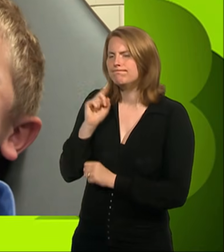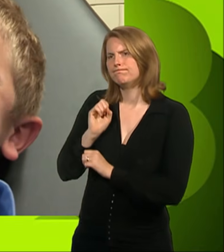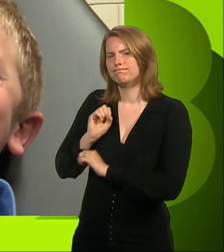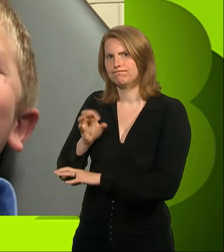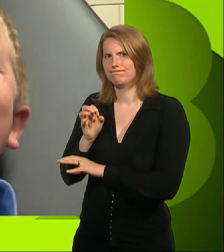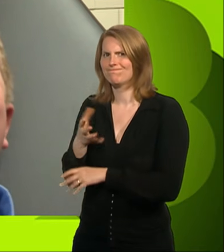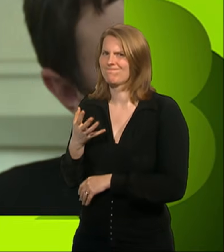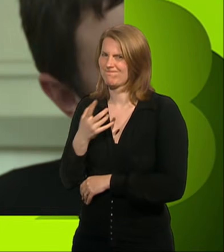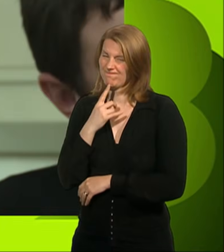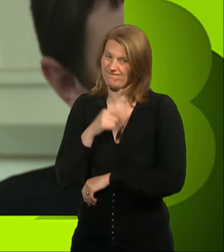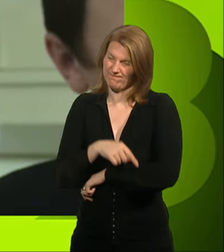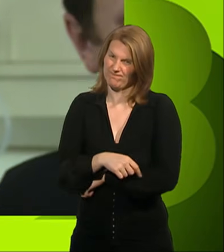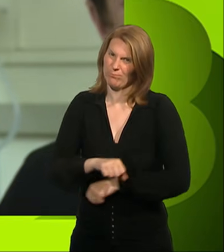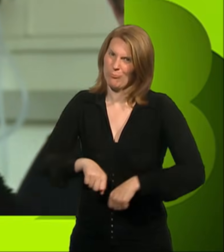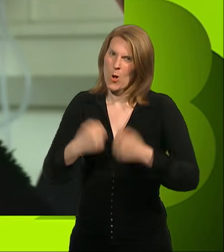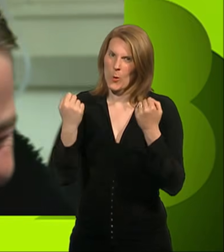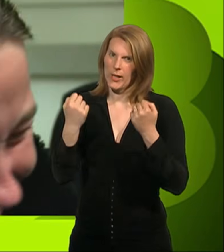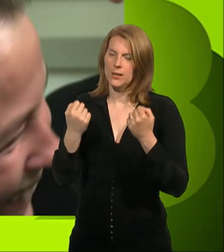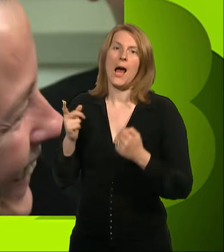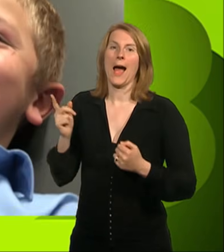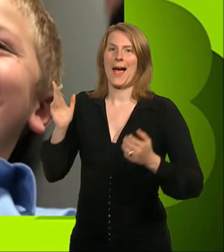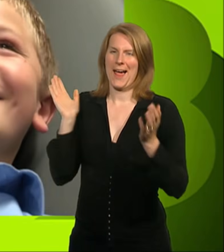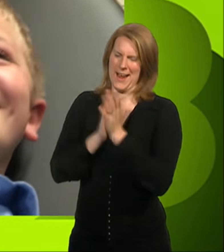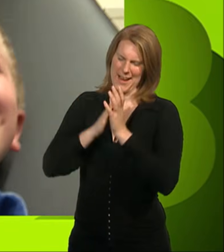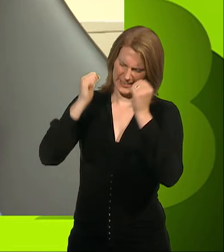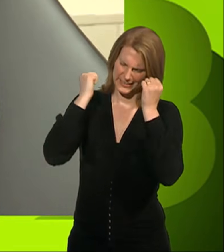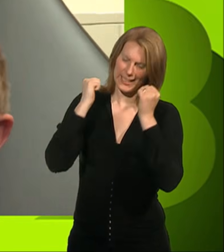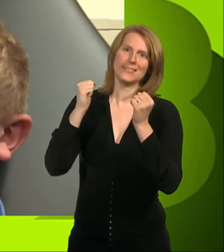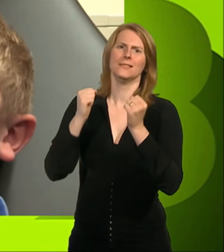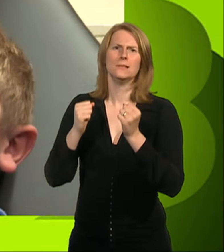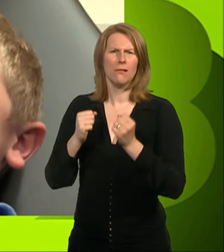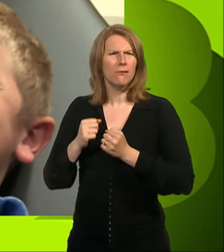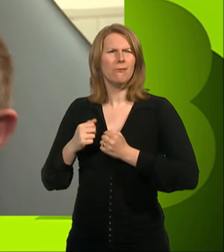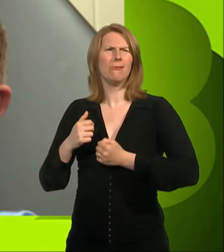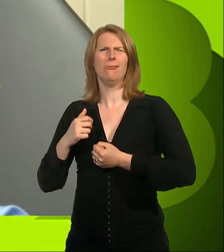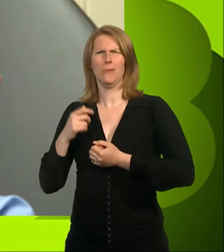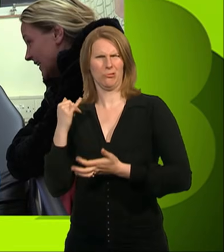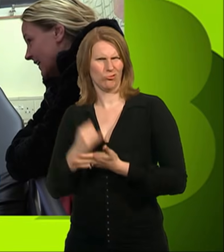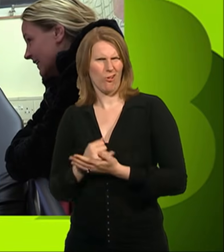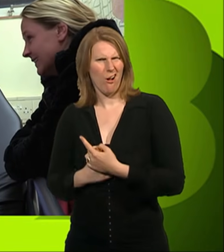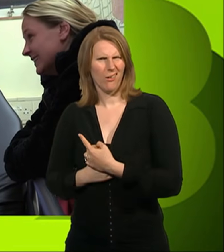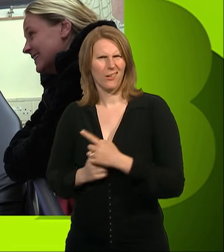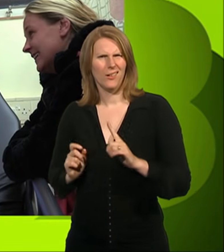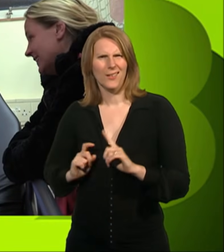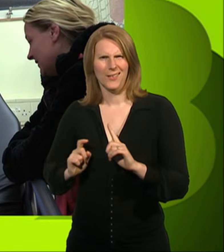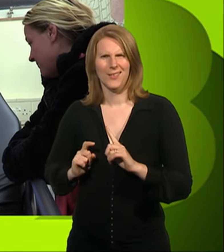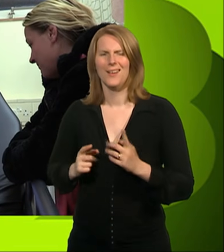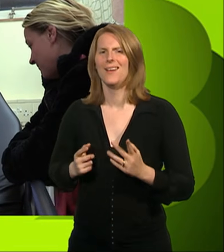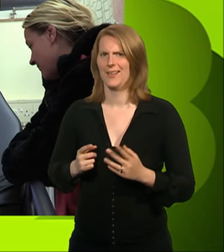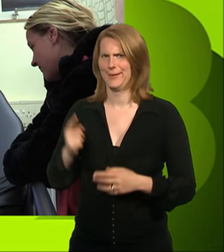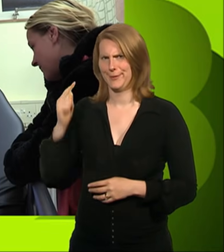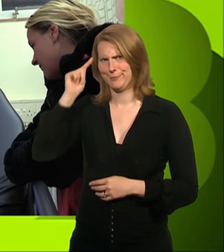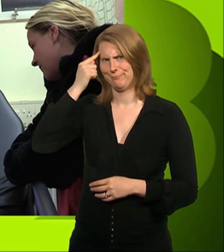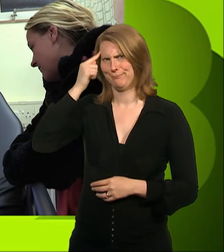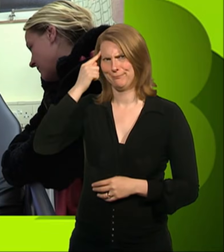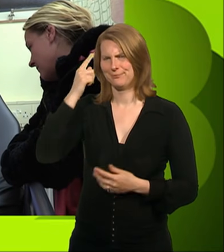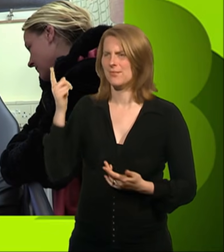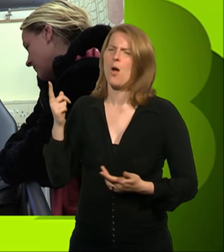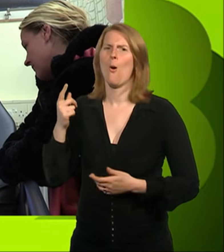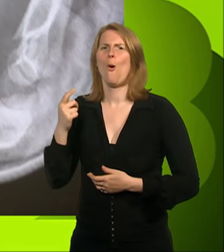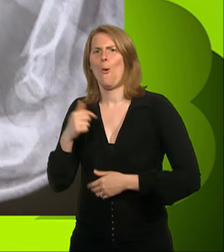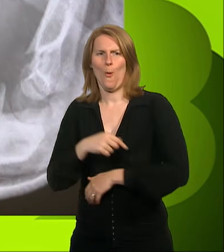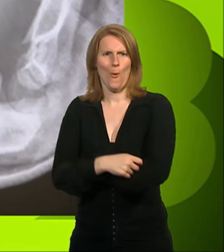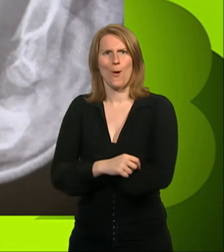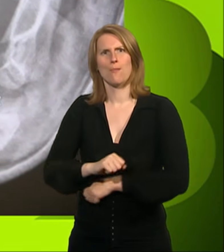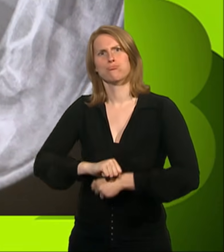broken. Get in. What's the matter with this boy? It looks like Charlie's crazy "I've broken my arm badly" dream is alive